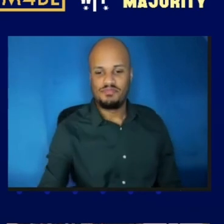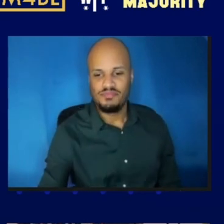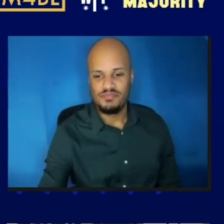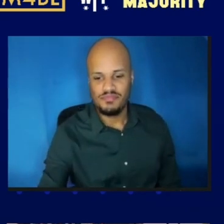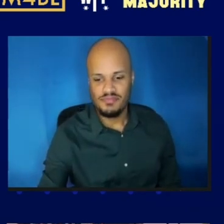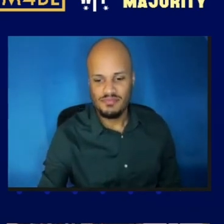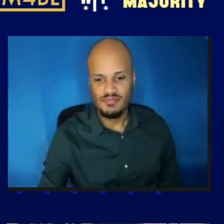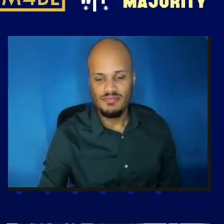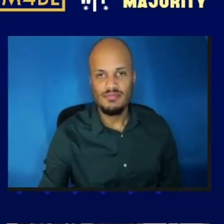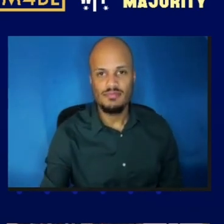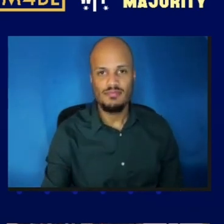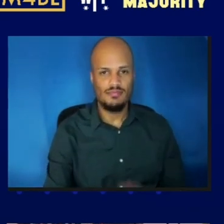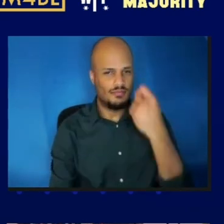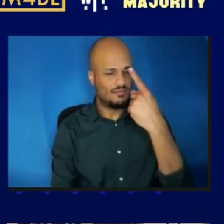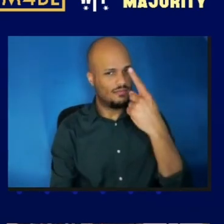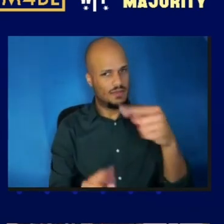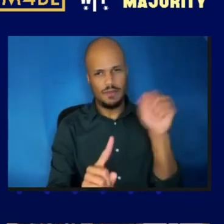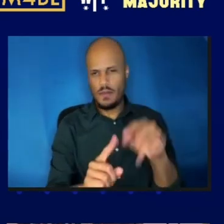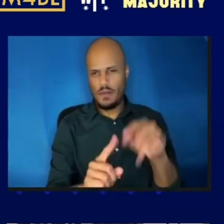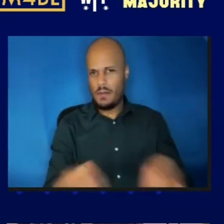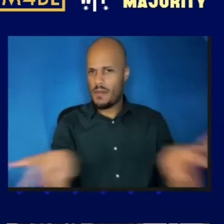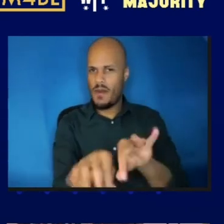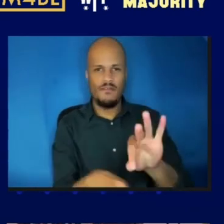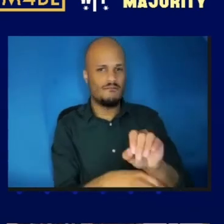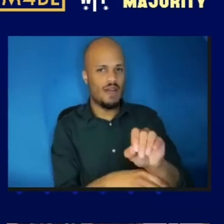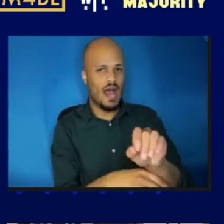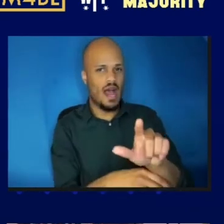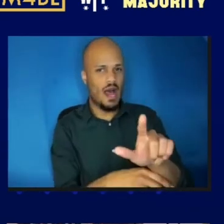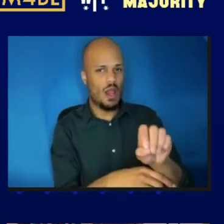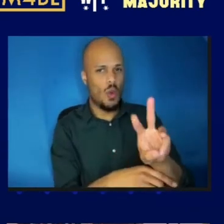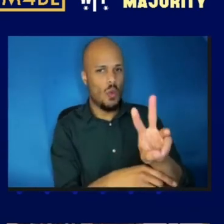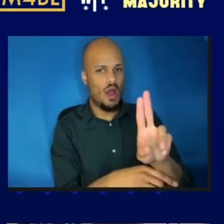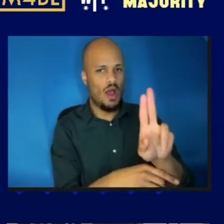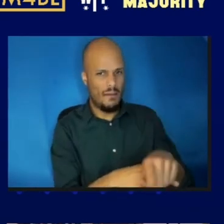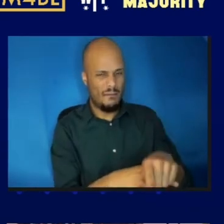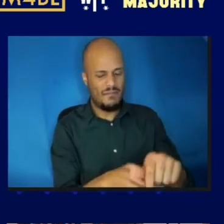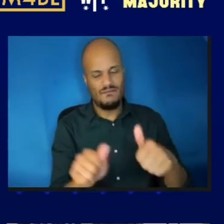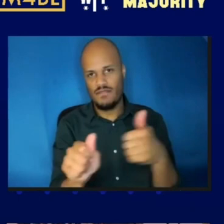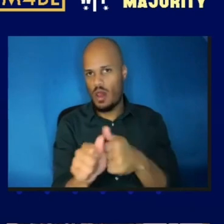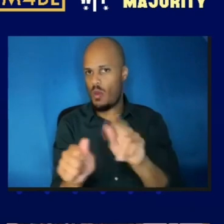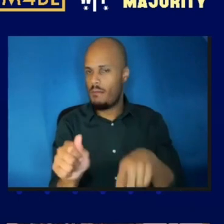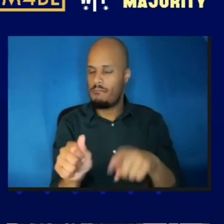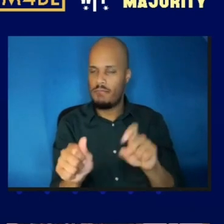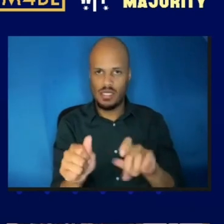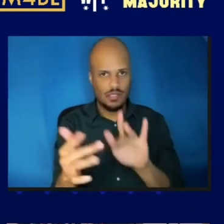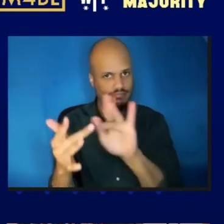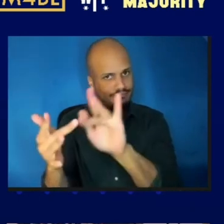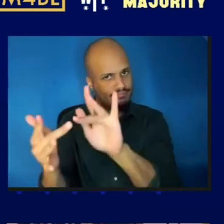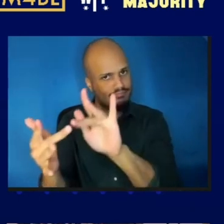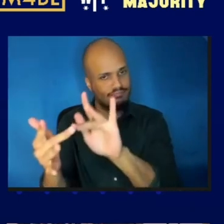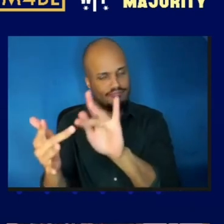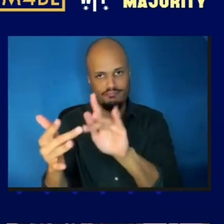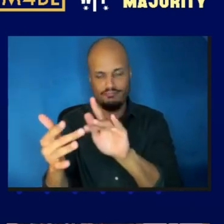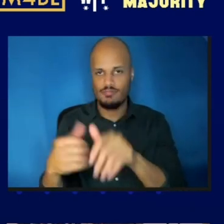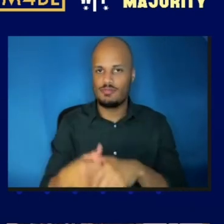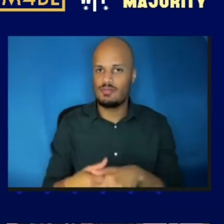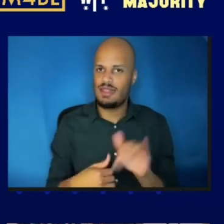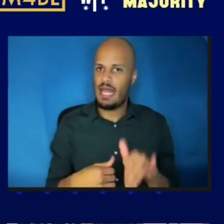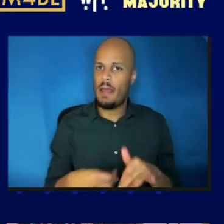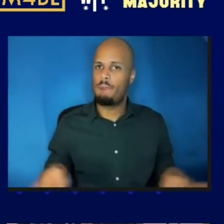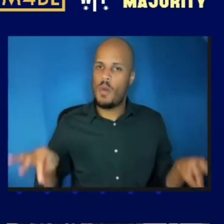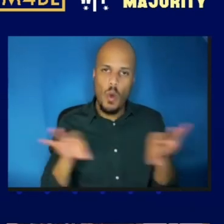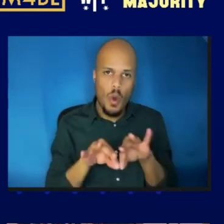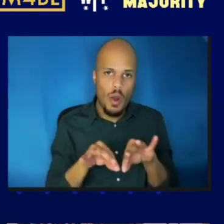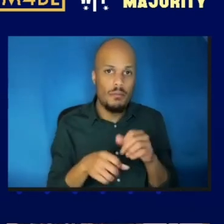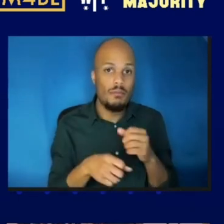up, follow up, follow up. We know that's a key tenet to organizing. Follow up is important. And so work with your